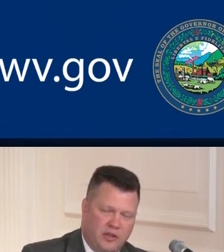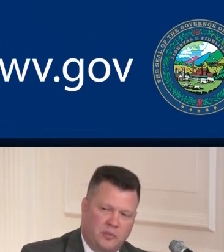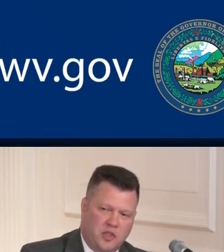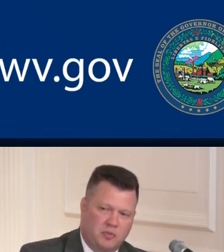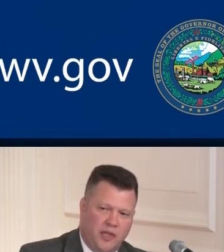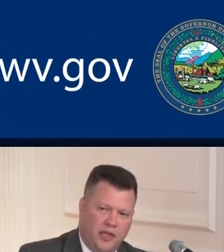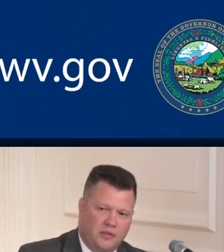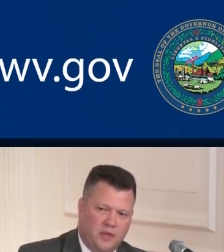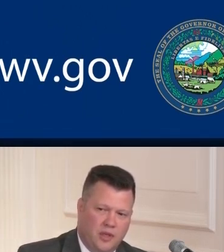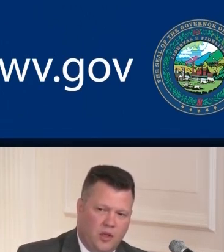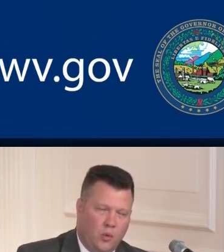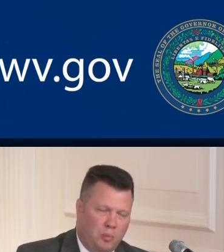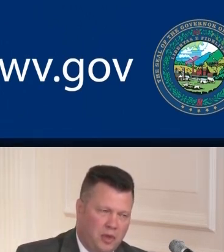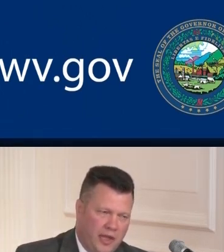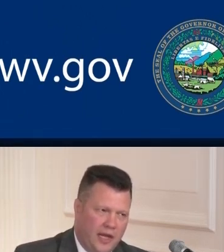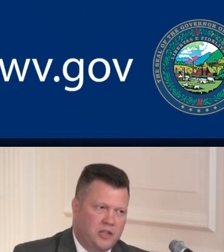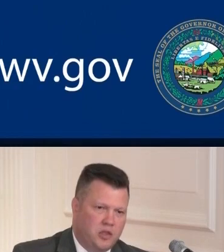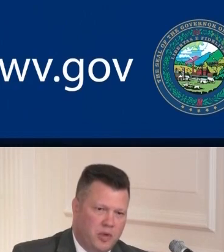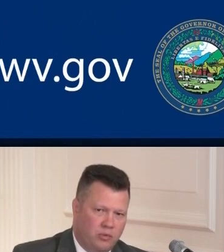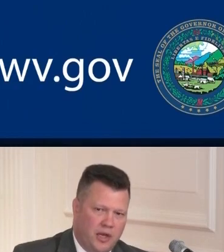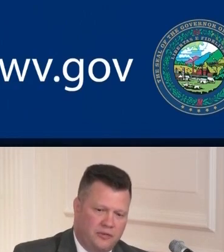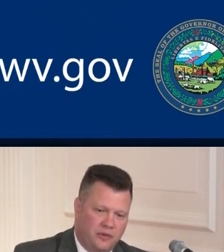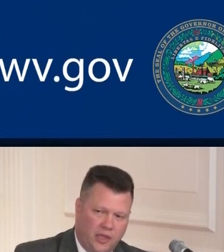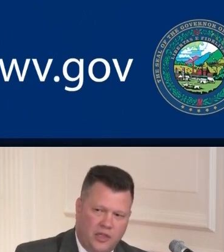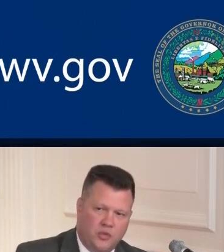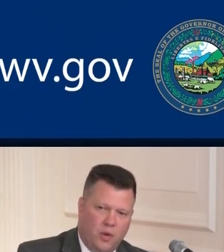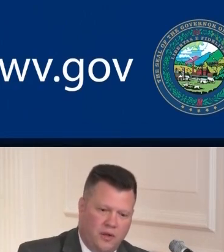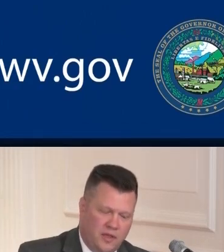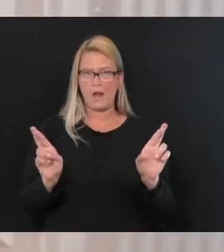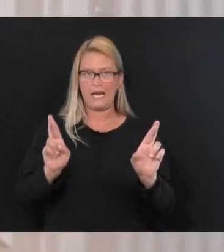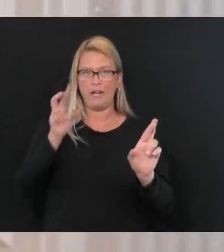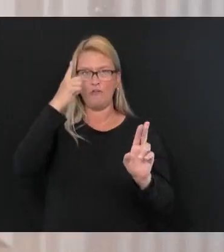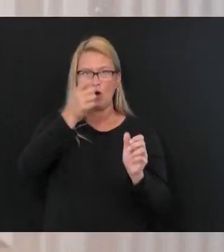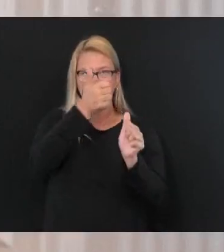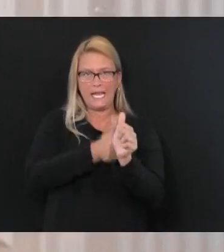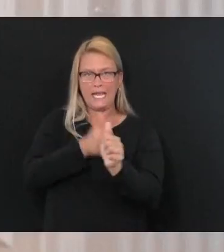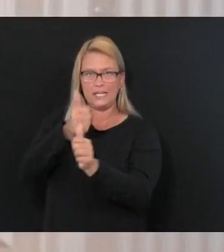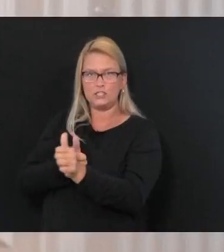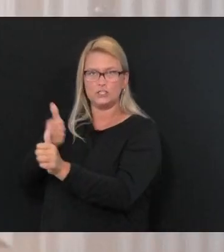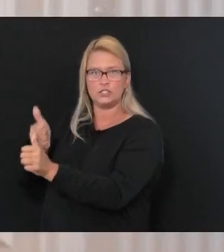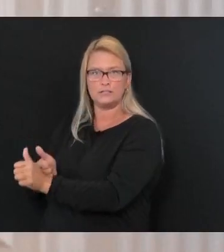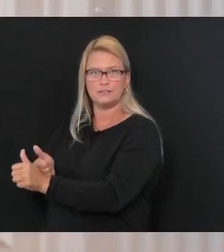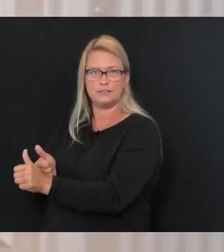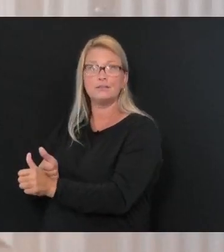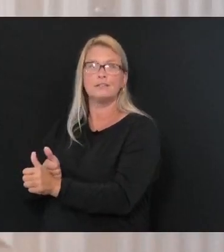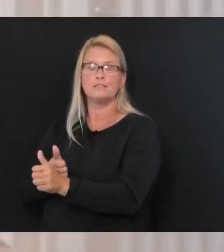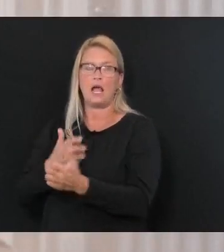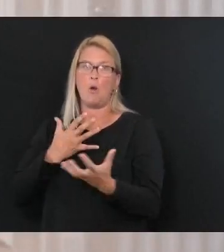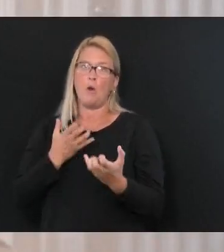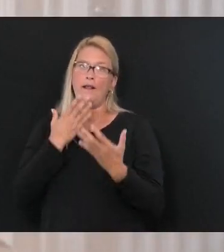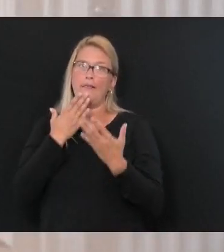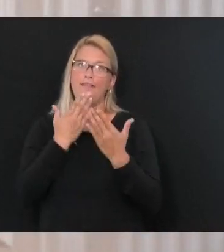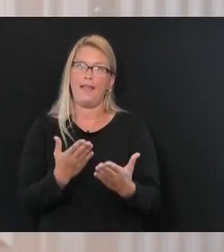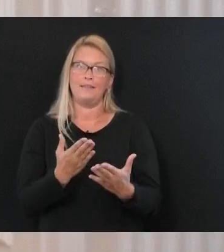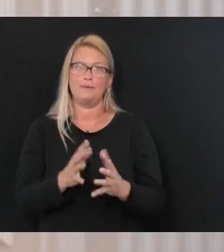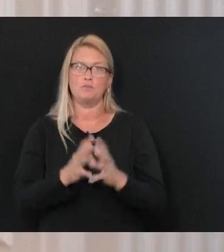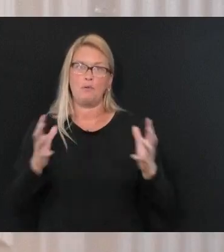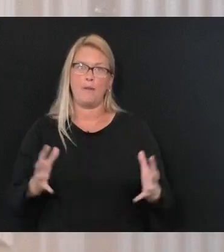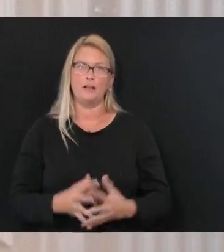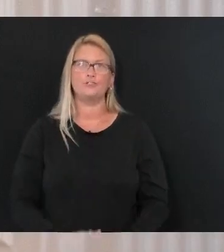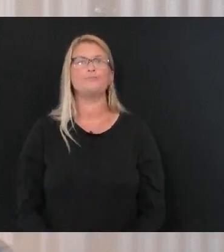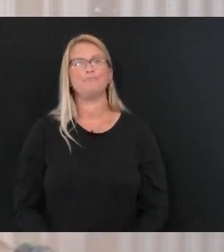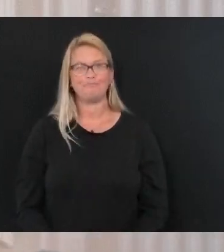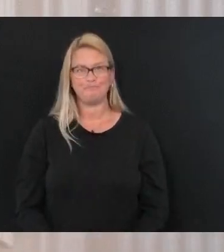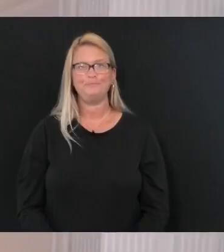they develop these plans, we're planning to be ready for each one of these areas. So I cannot thank them enough. Thank